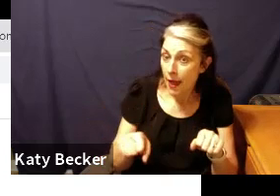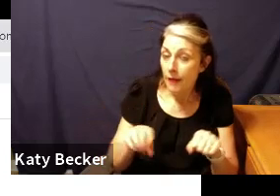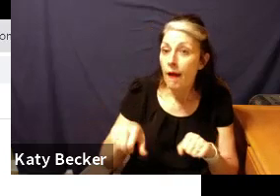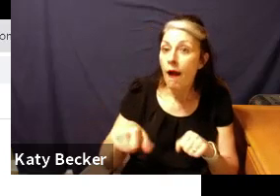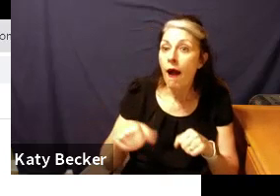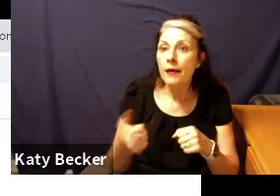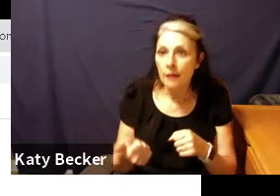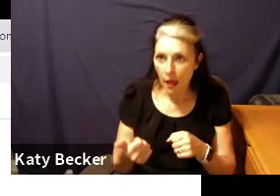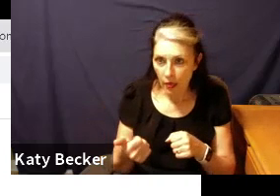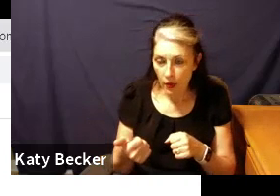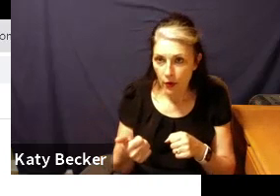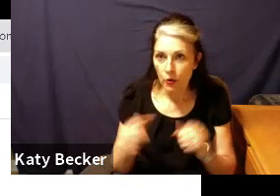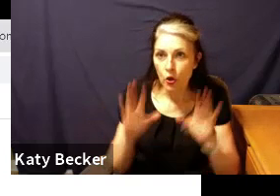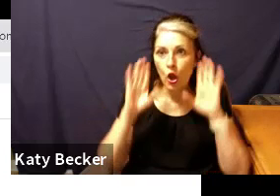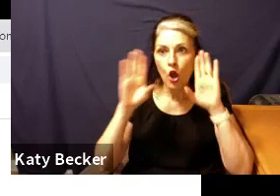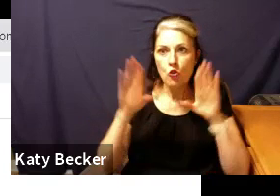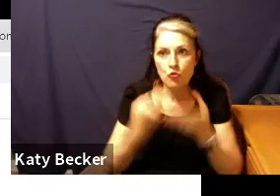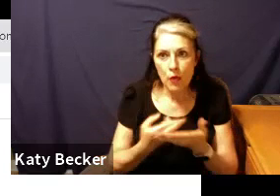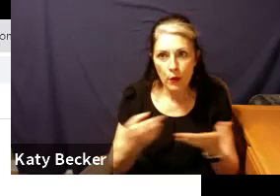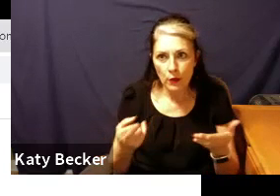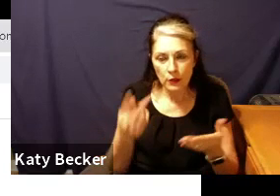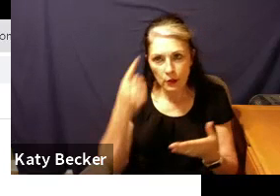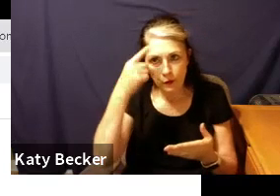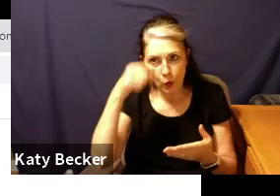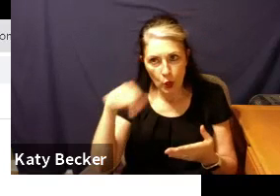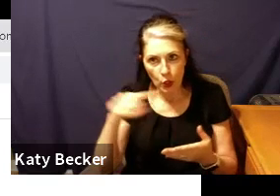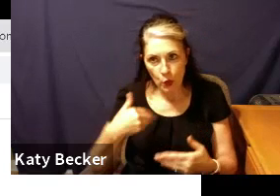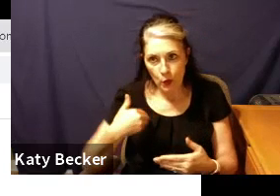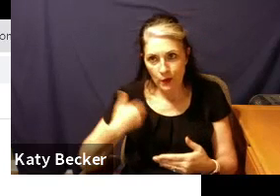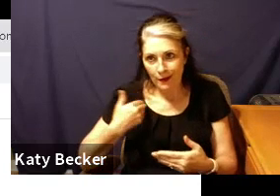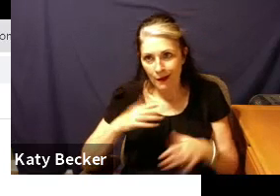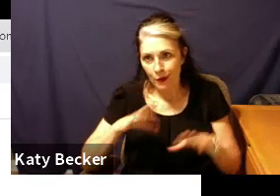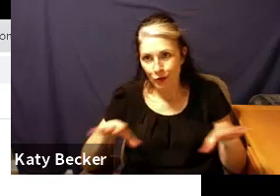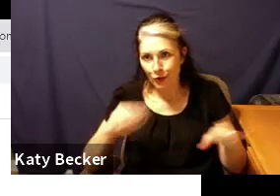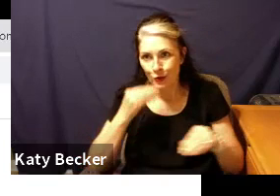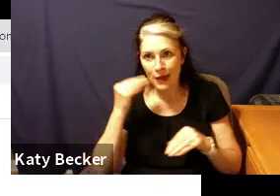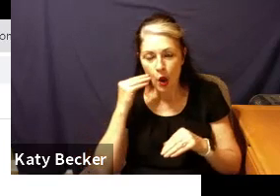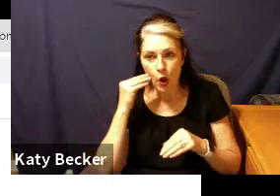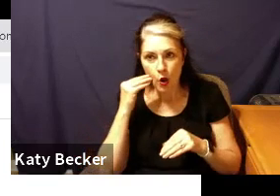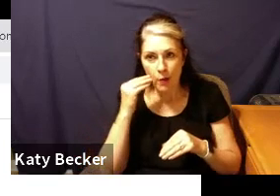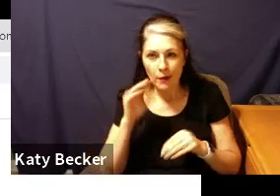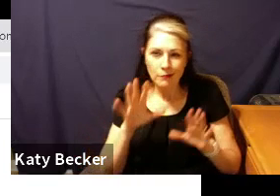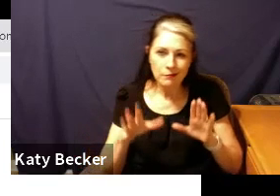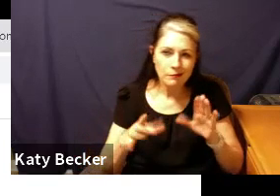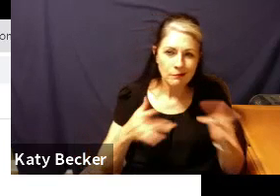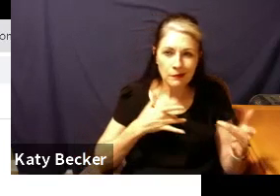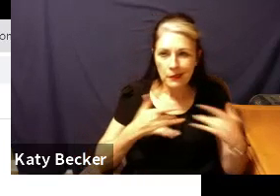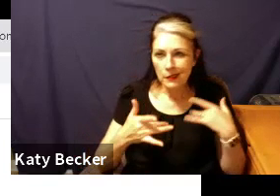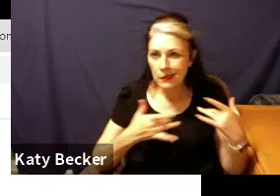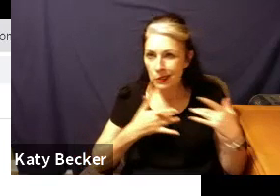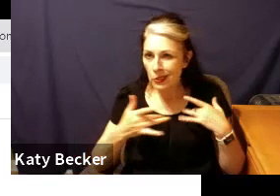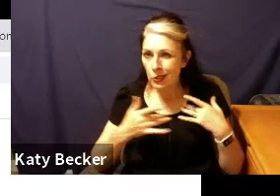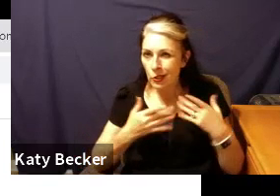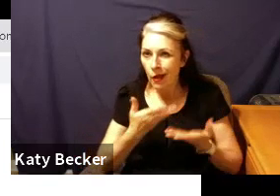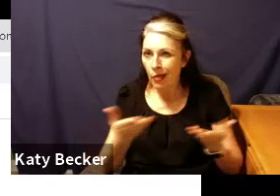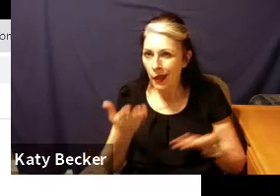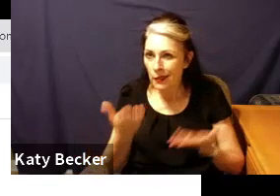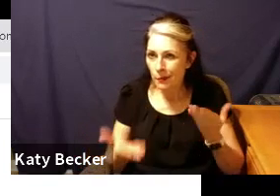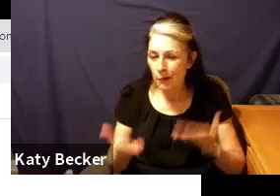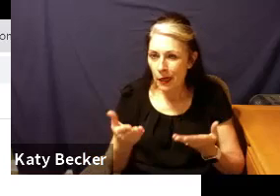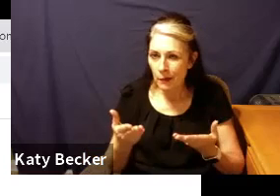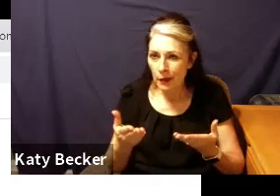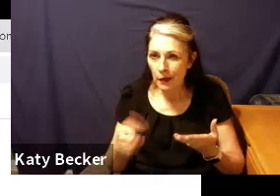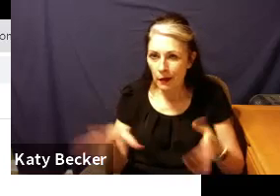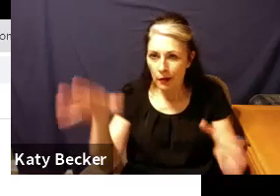another great resource for you if you have young children at home and you're a little bit concerned about things that they might be